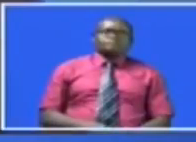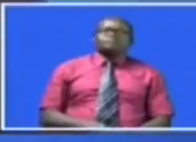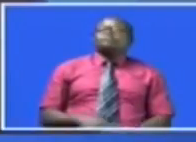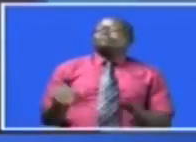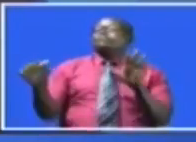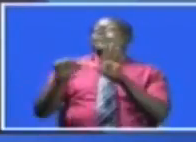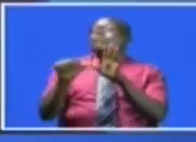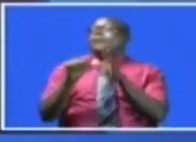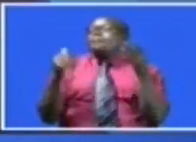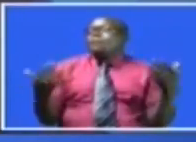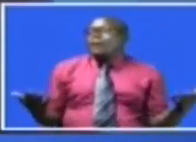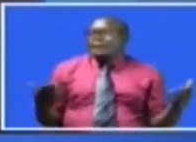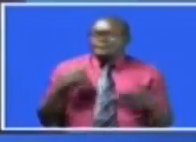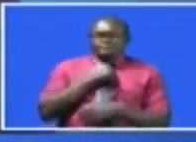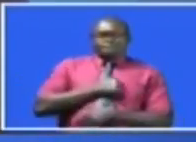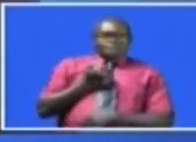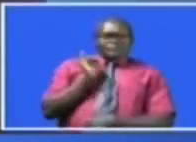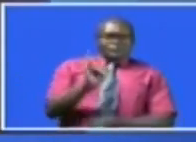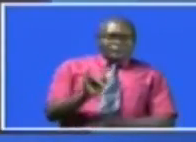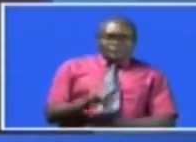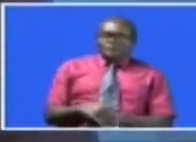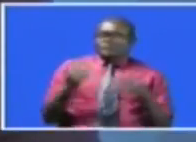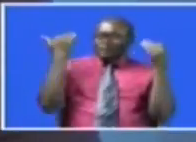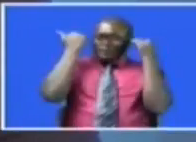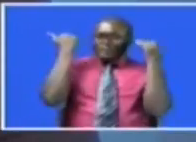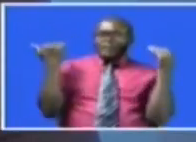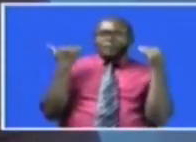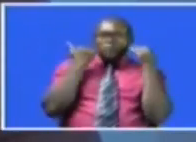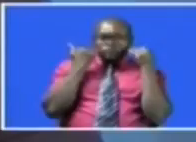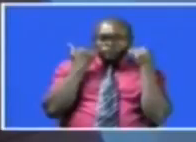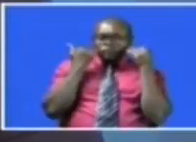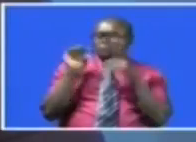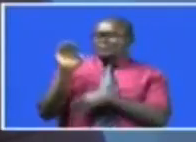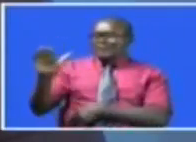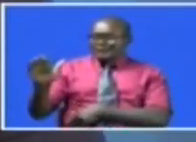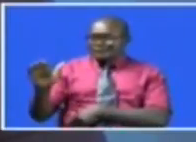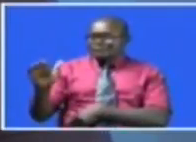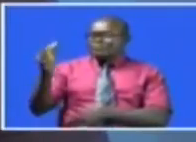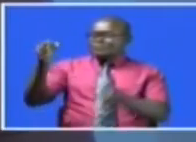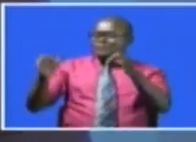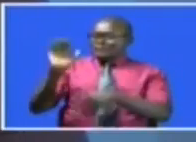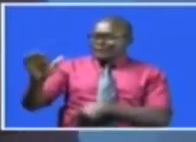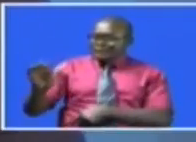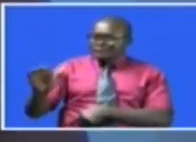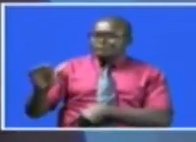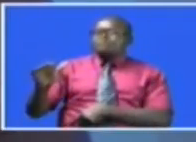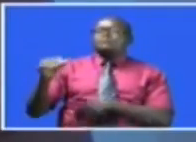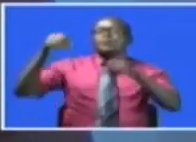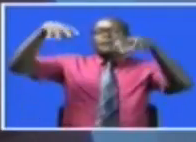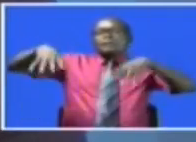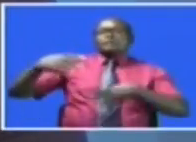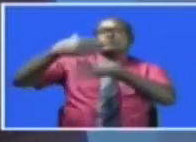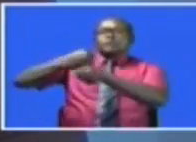what was said. Apologies for that. Now, the Court of Appeal Judge William Ouko has asked governors and other devolution